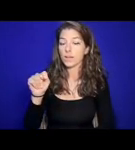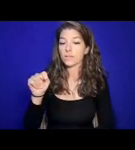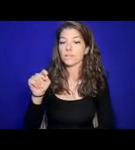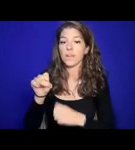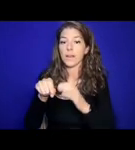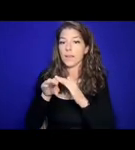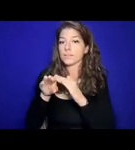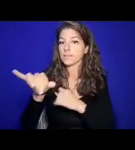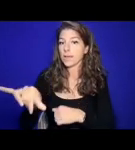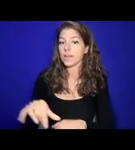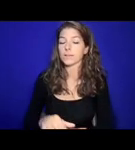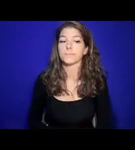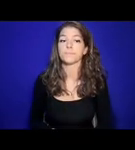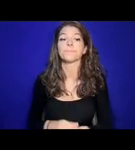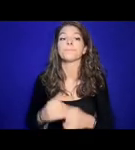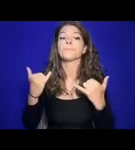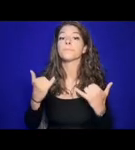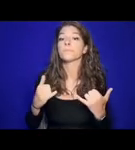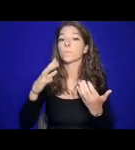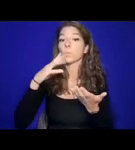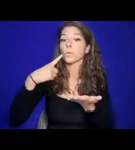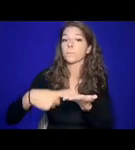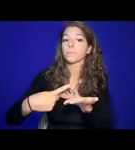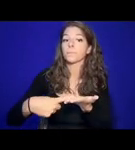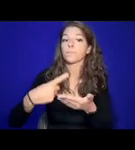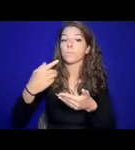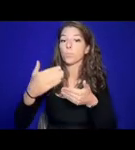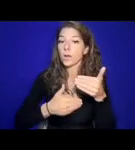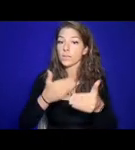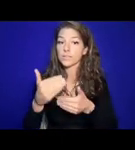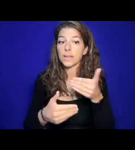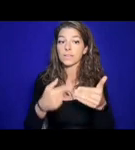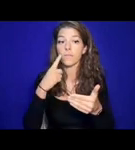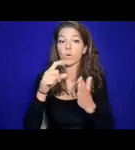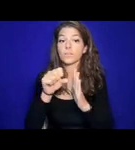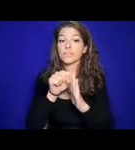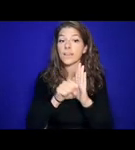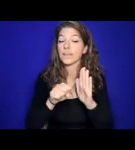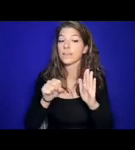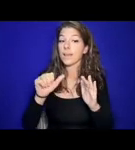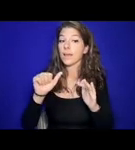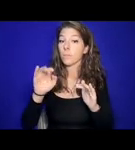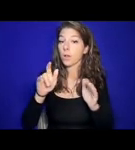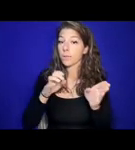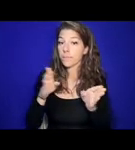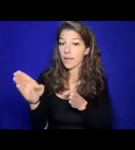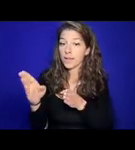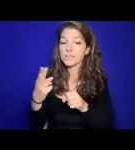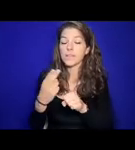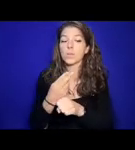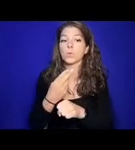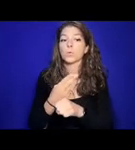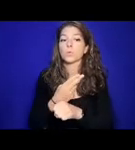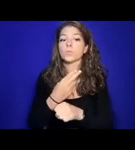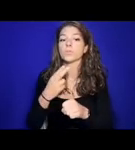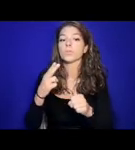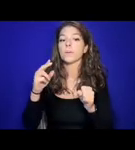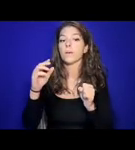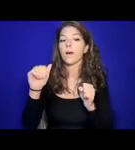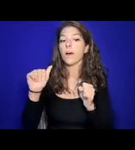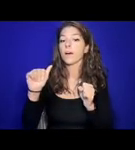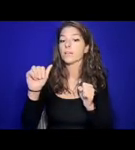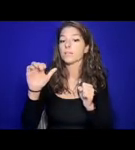can access. Today, we're going to cover the process for the state ABLE plans that use the Ascensus